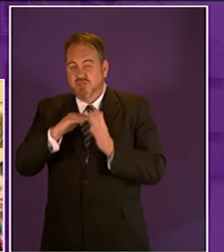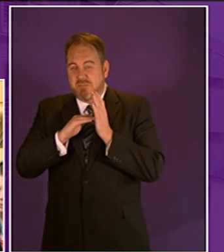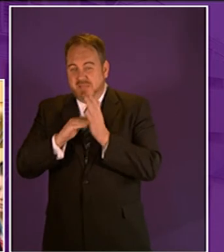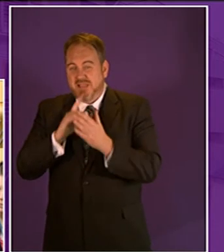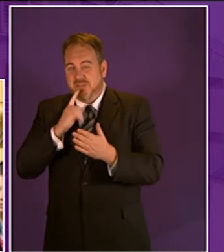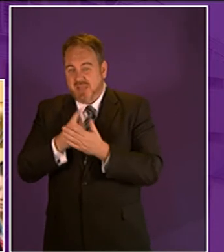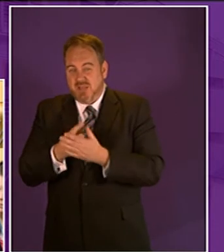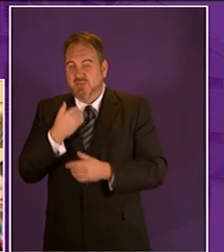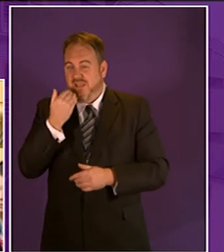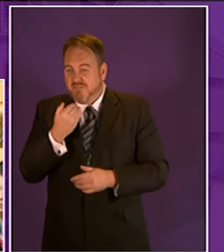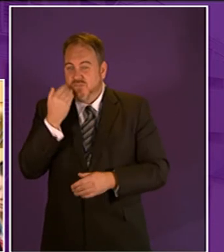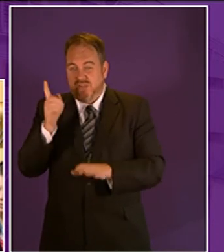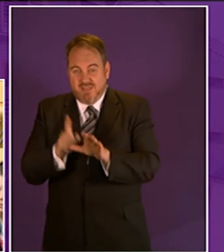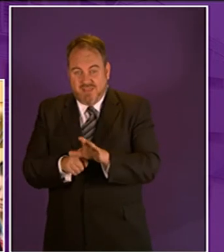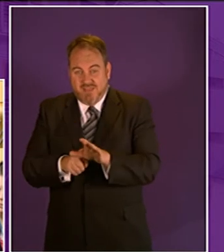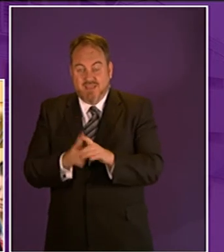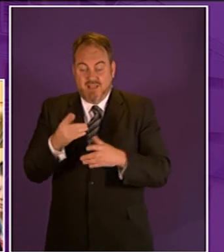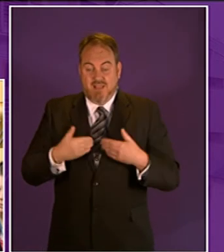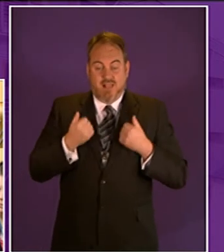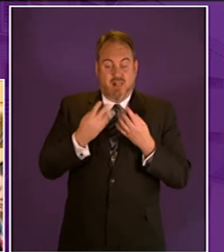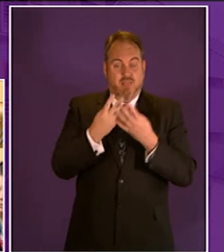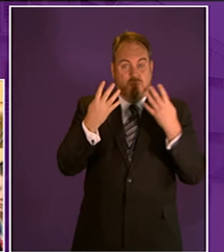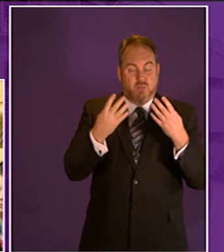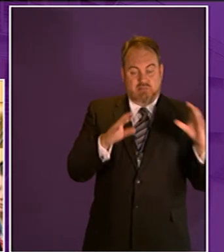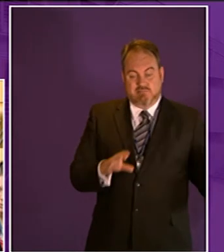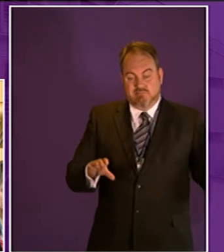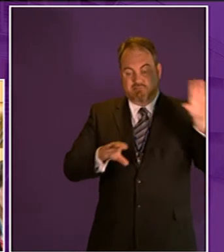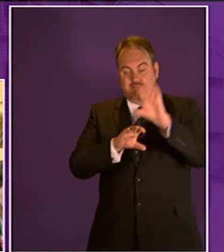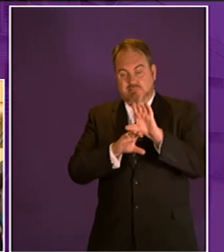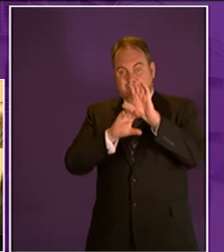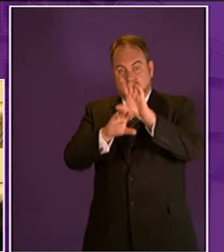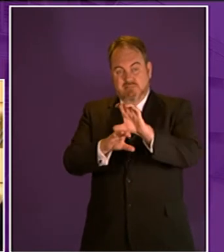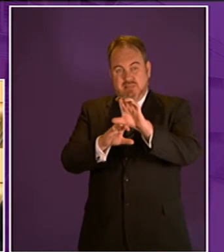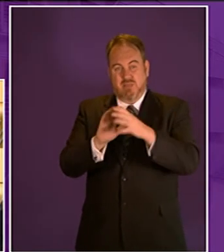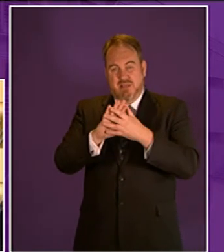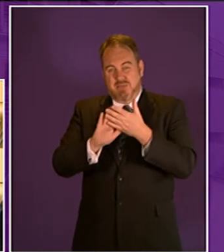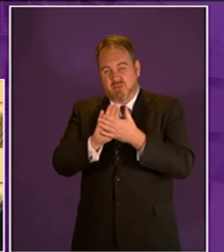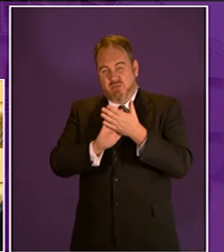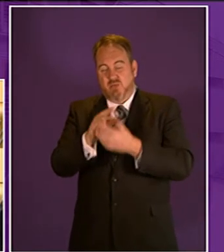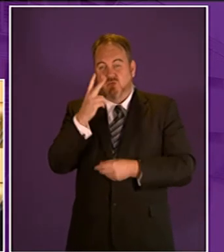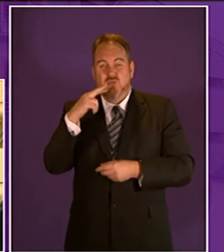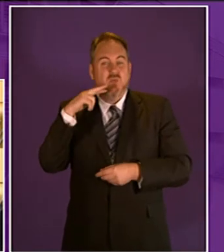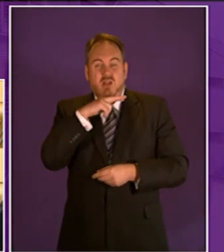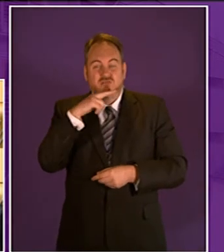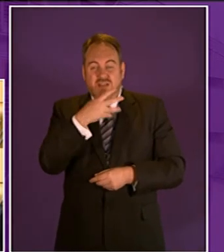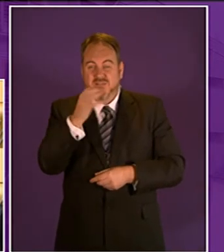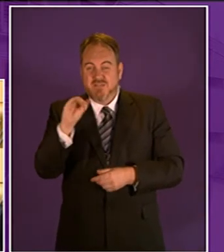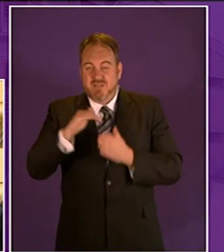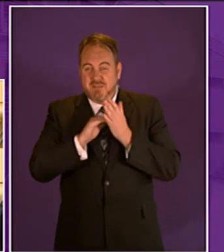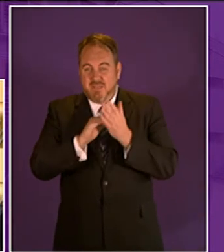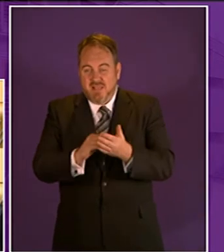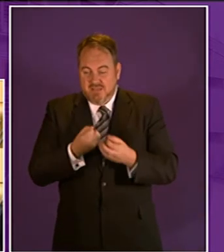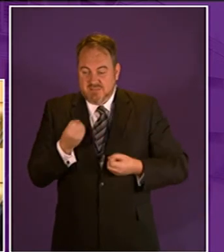year. That is matched by health board funding. As I said, in 16-17, that was over £250 million, and this